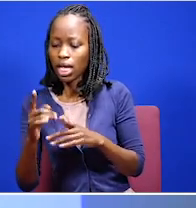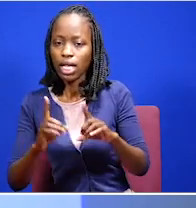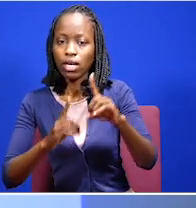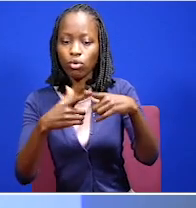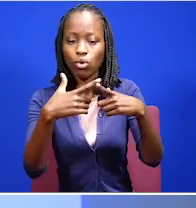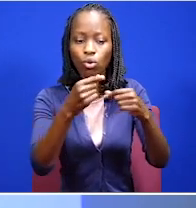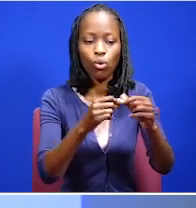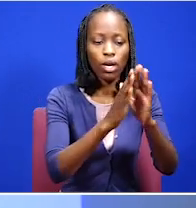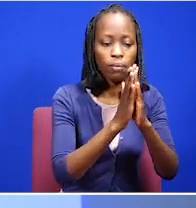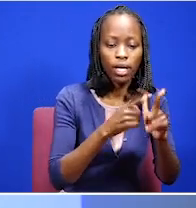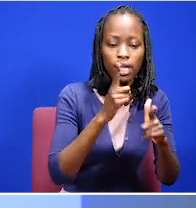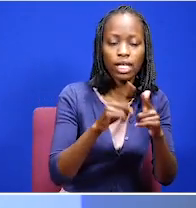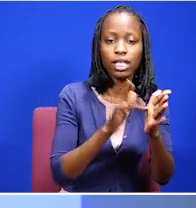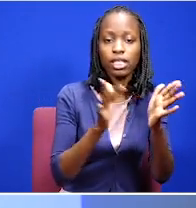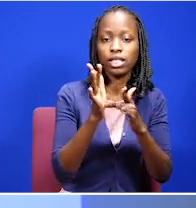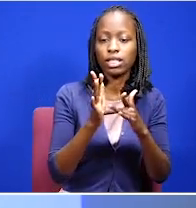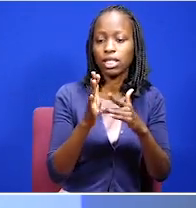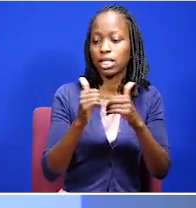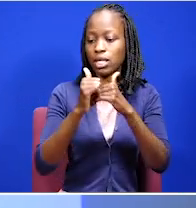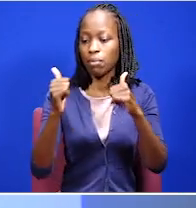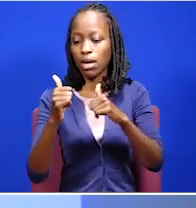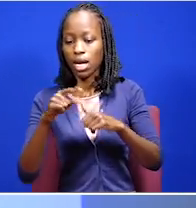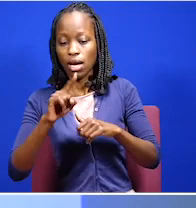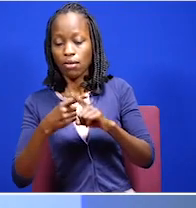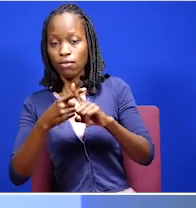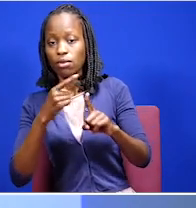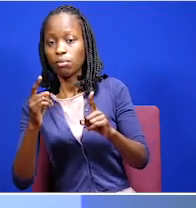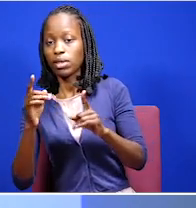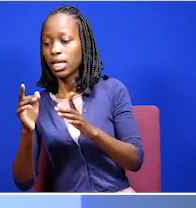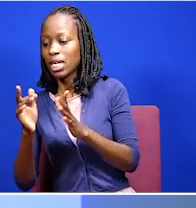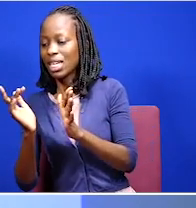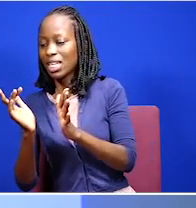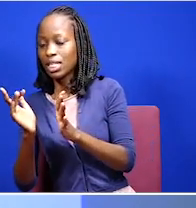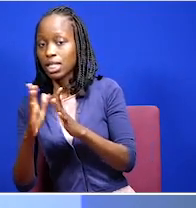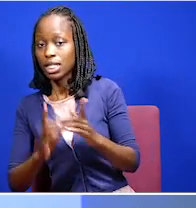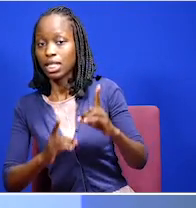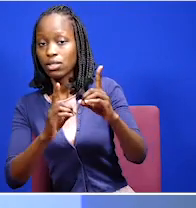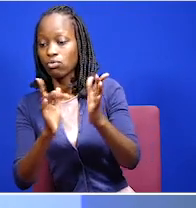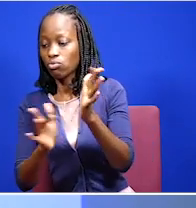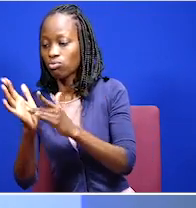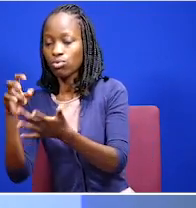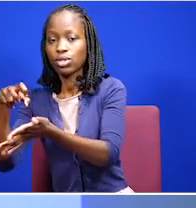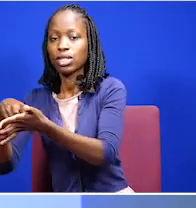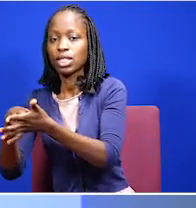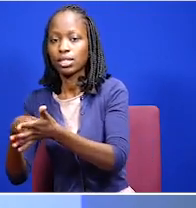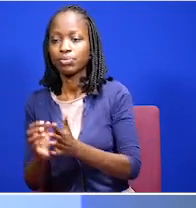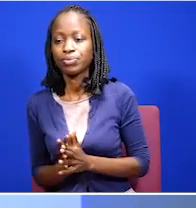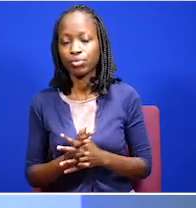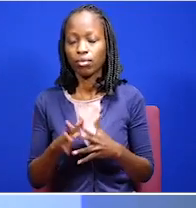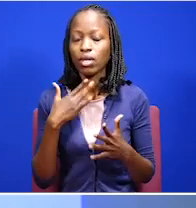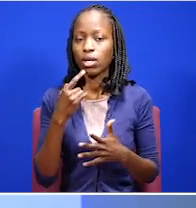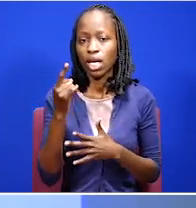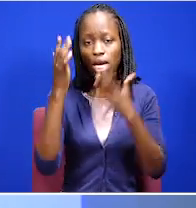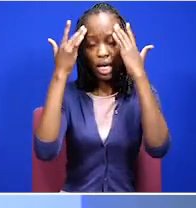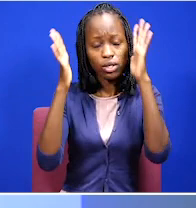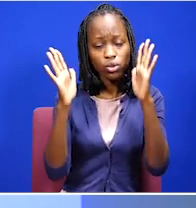there, pray. You go there, pray. And then it says he goes to his own section, a stone throw away, and he